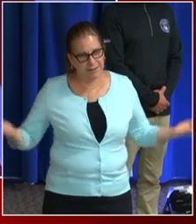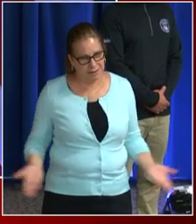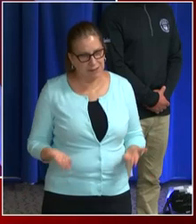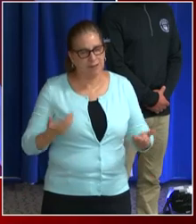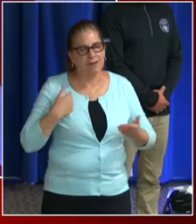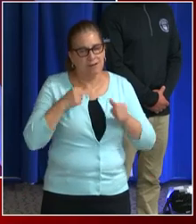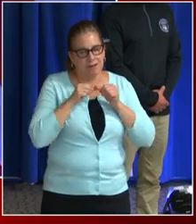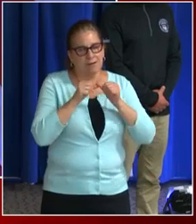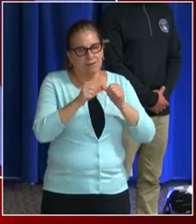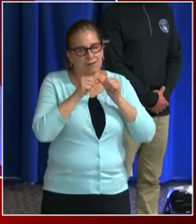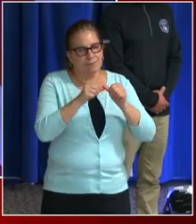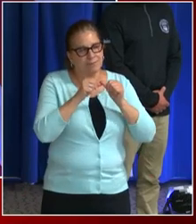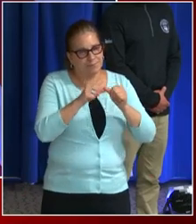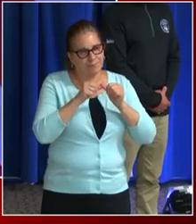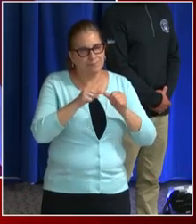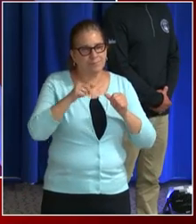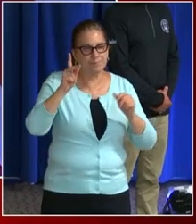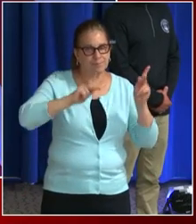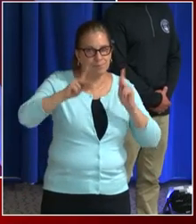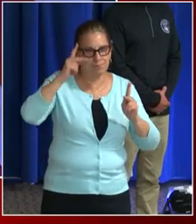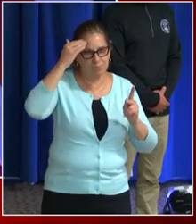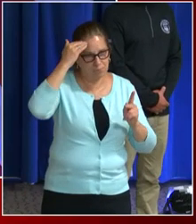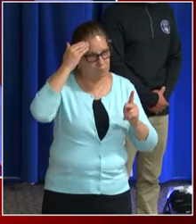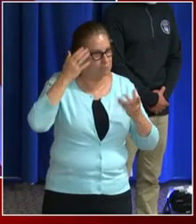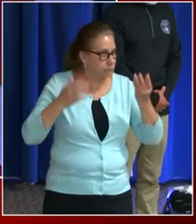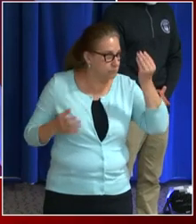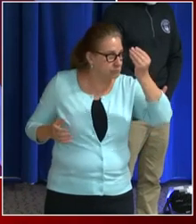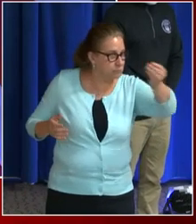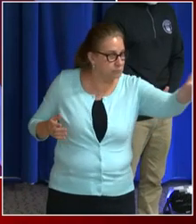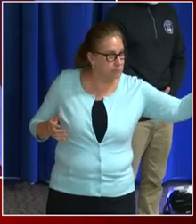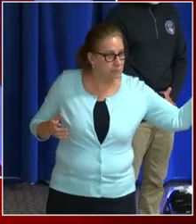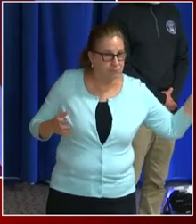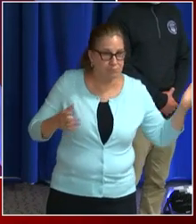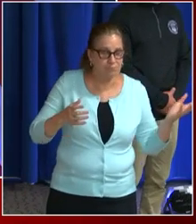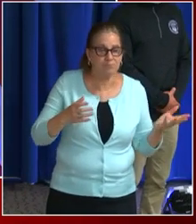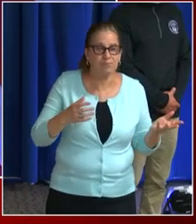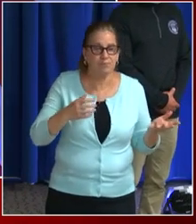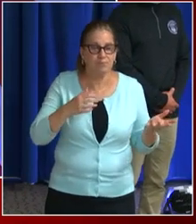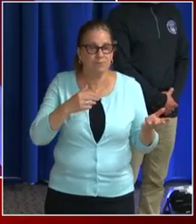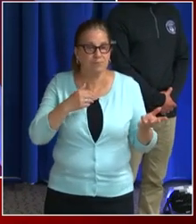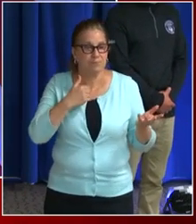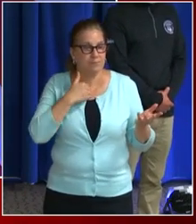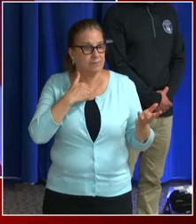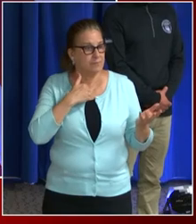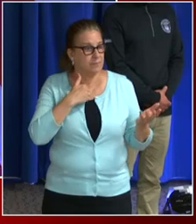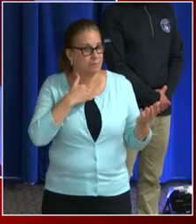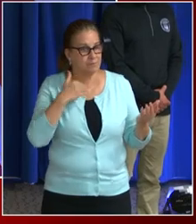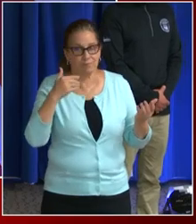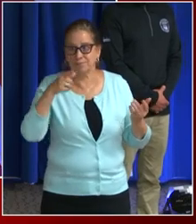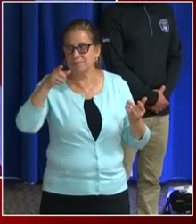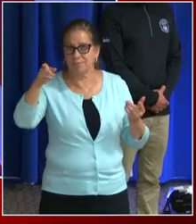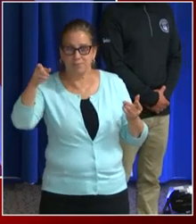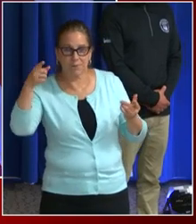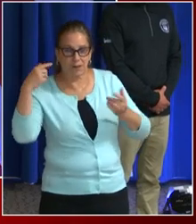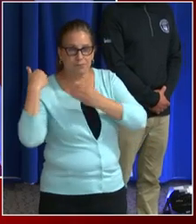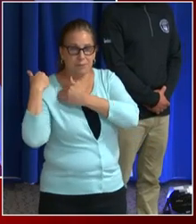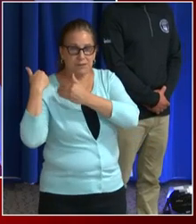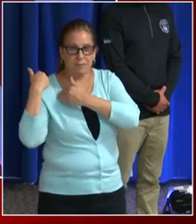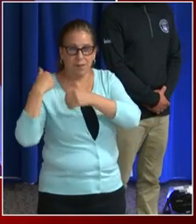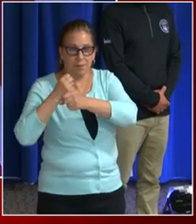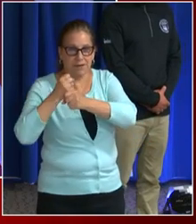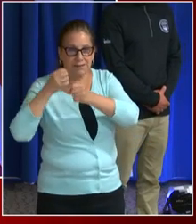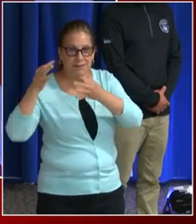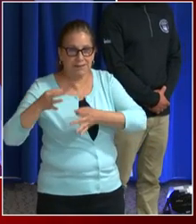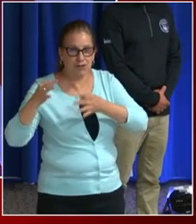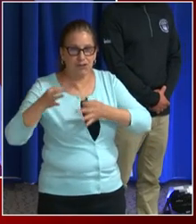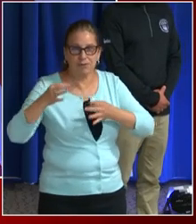let the people know who are responsible for these decisions, that how wrong we think it is and how it doesn't make